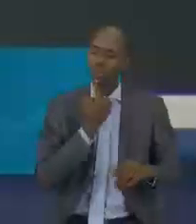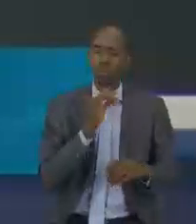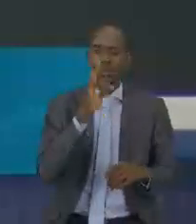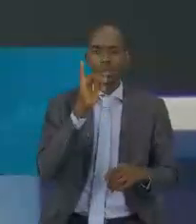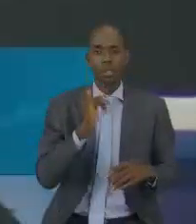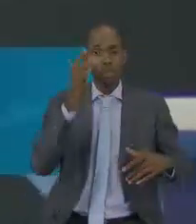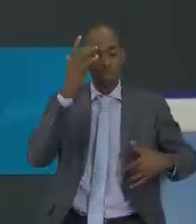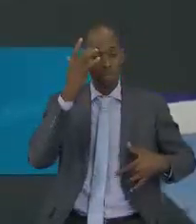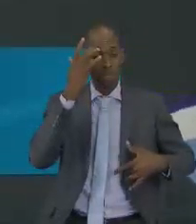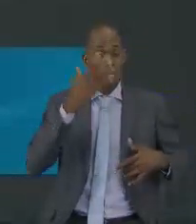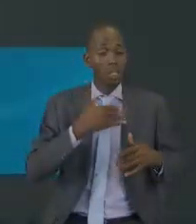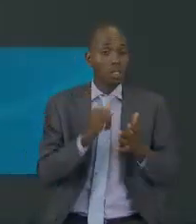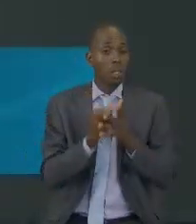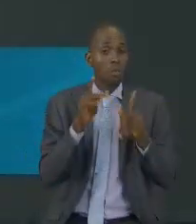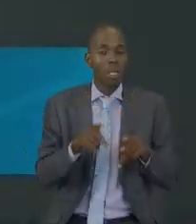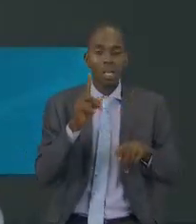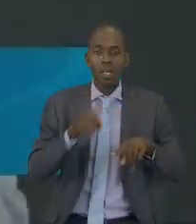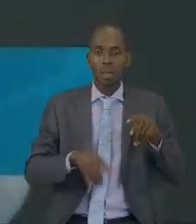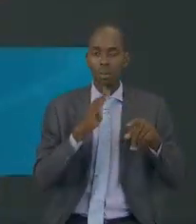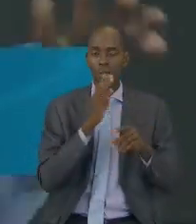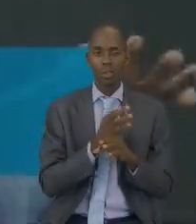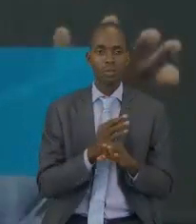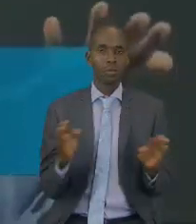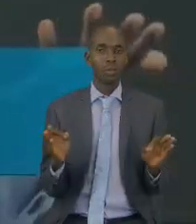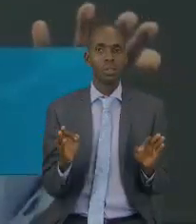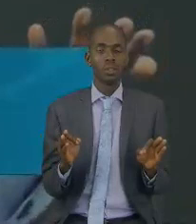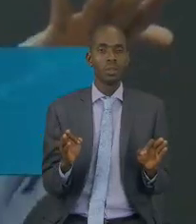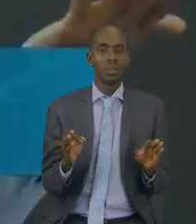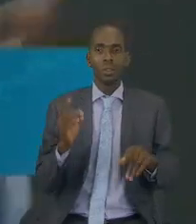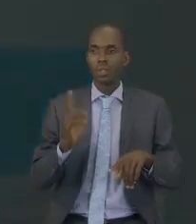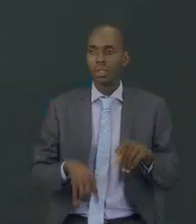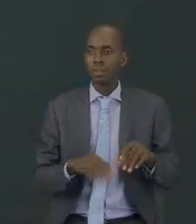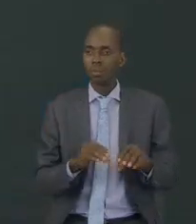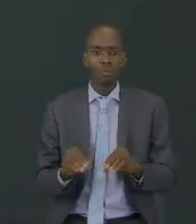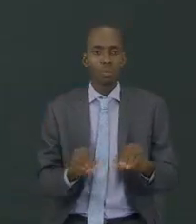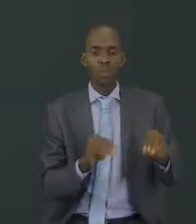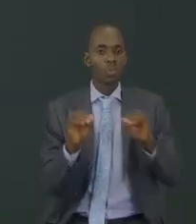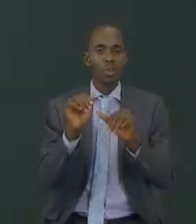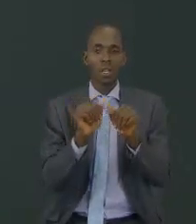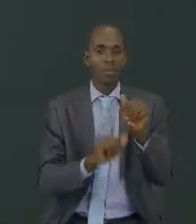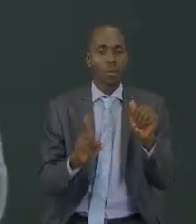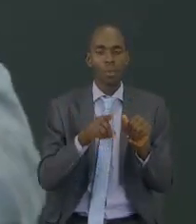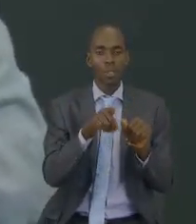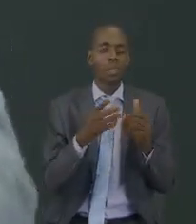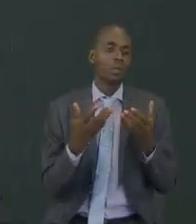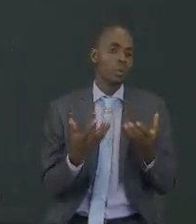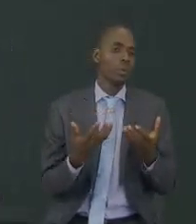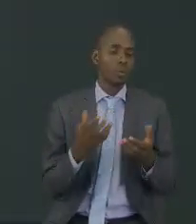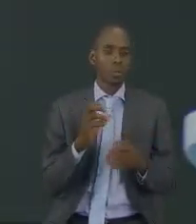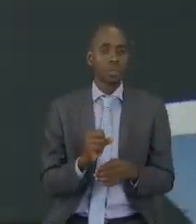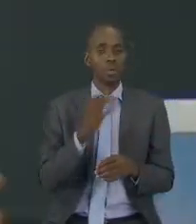he cannot be free and move about the way he wants,